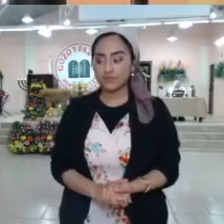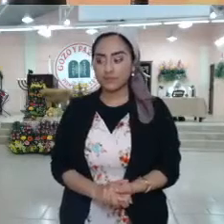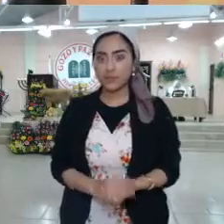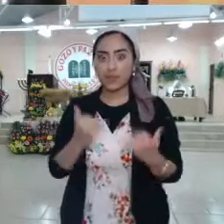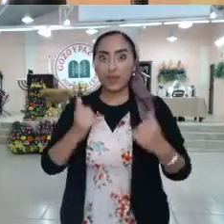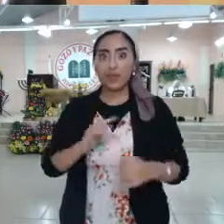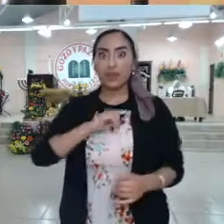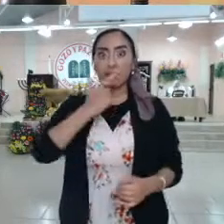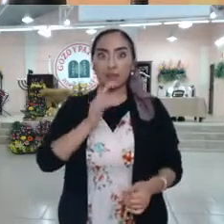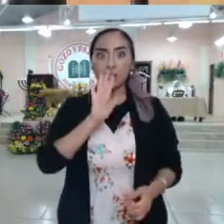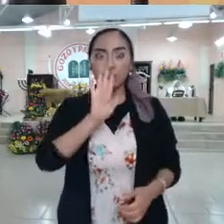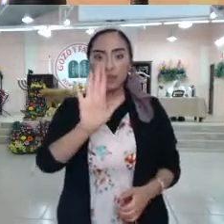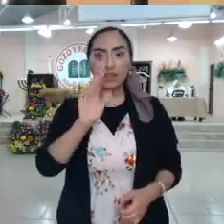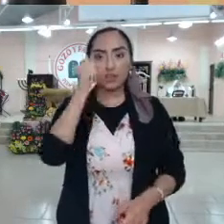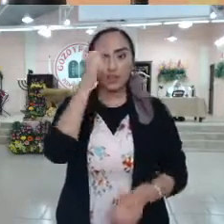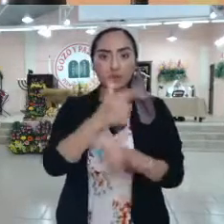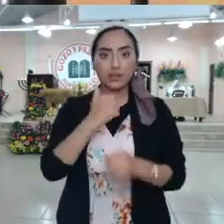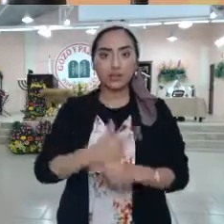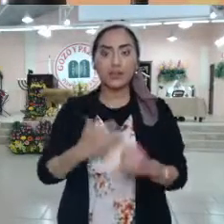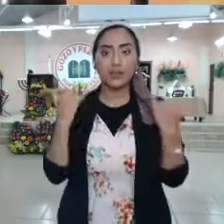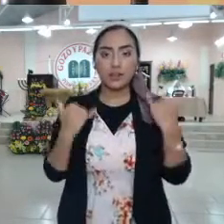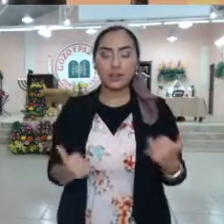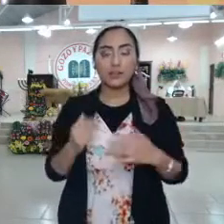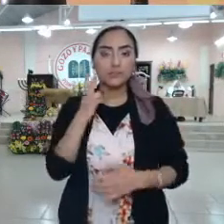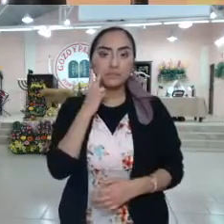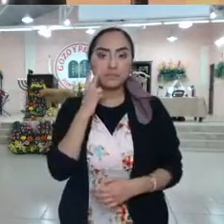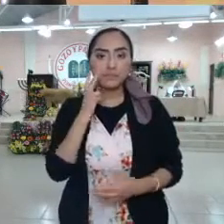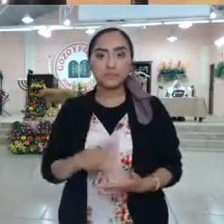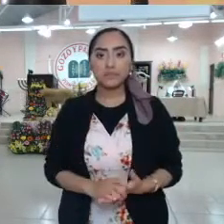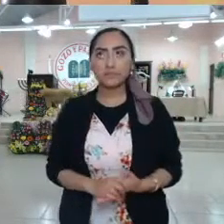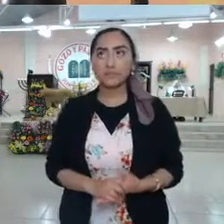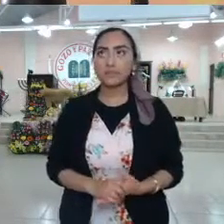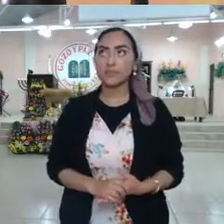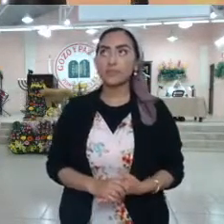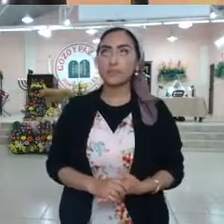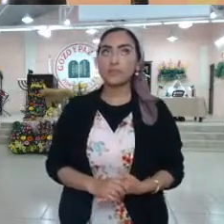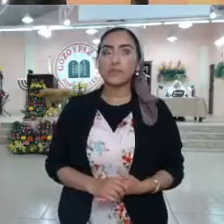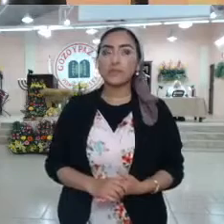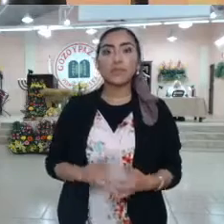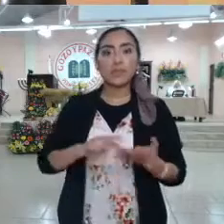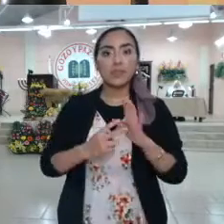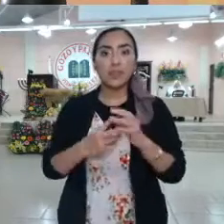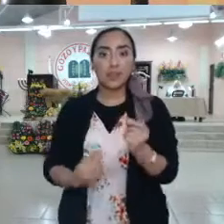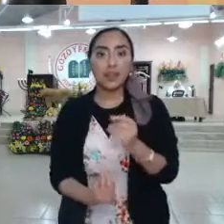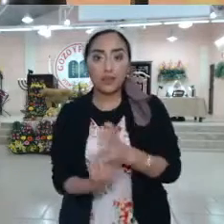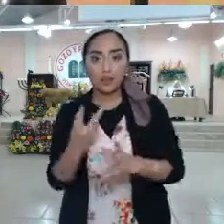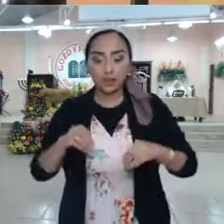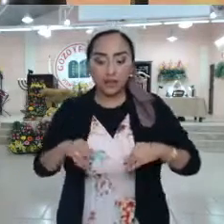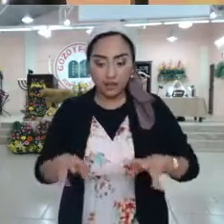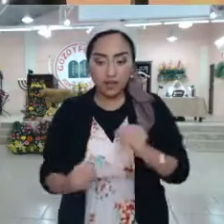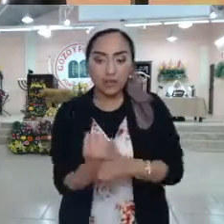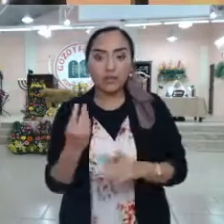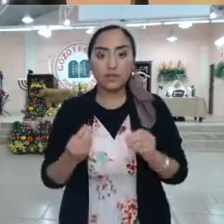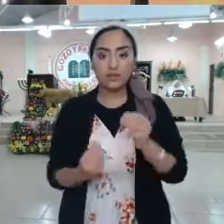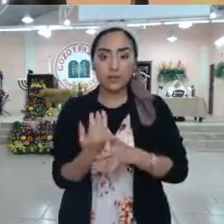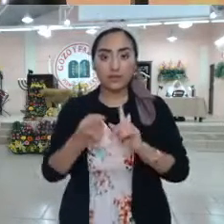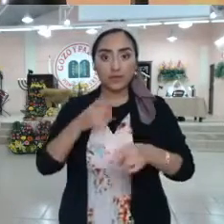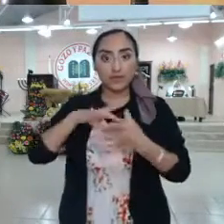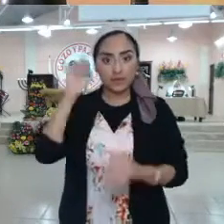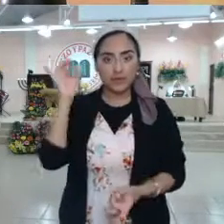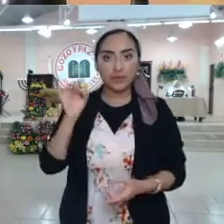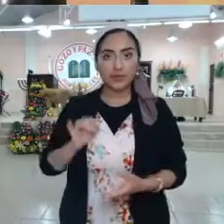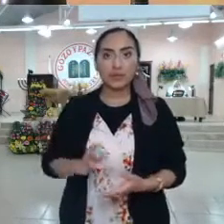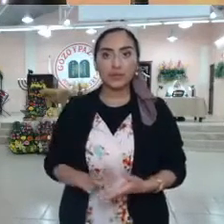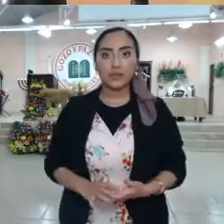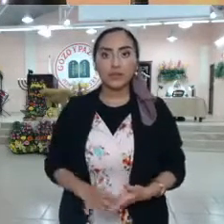It's your turn, brother. A ver, Look. entonces producto del trabajo, producto de So la the tierra, product of producto the del work, product espíritu. of the earth, product